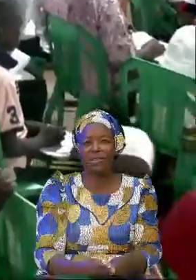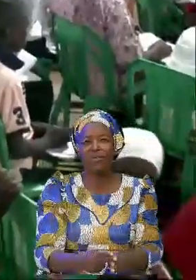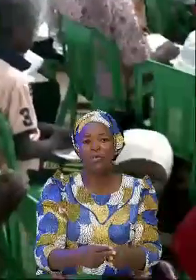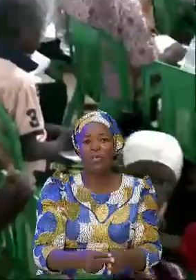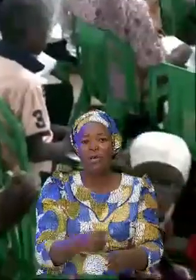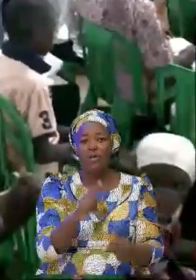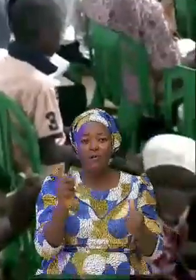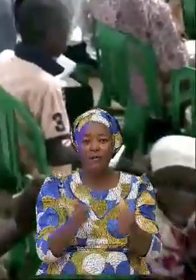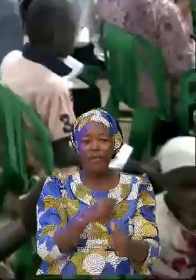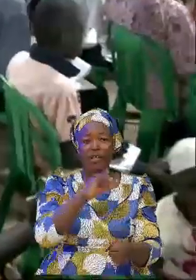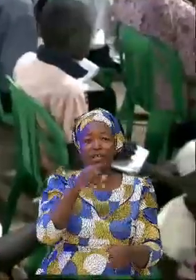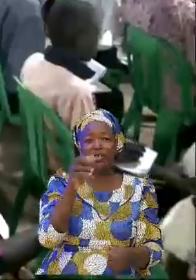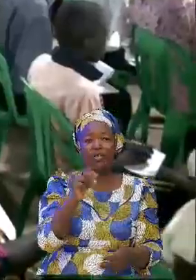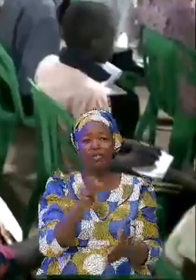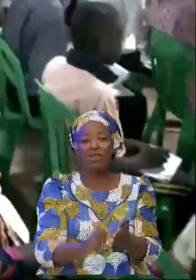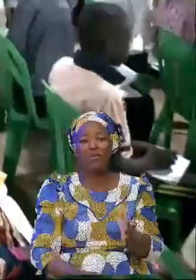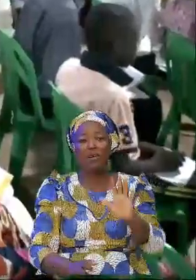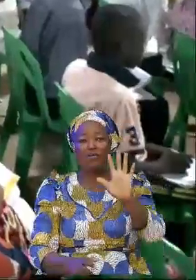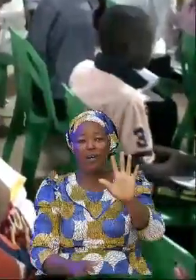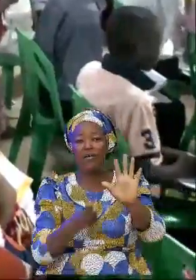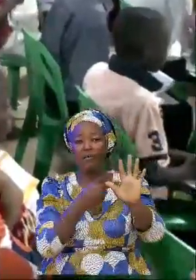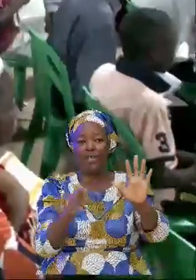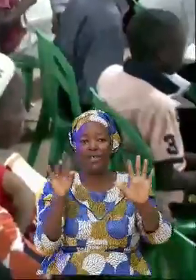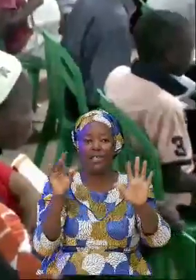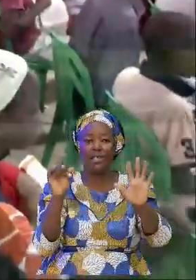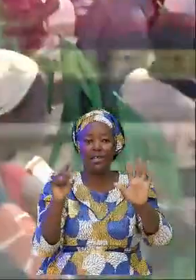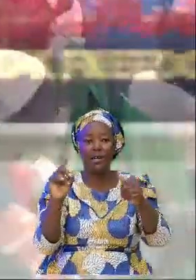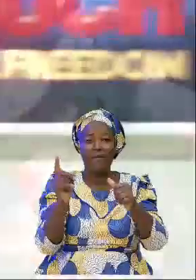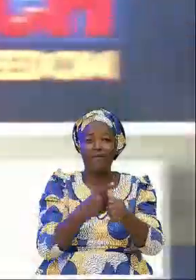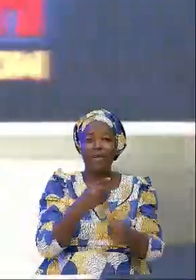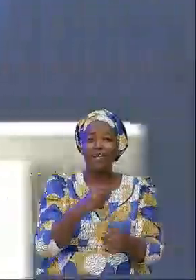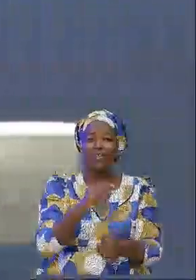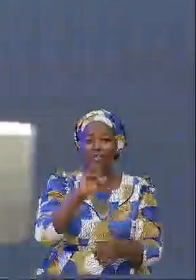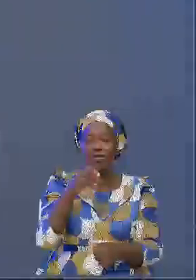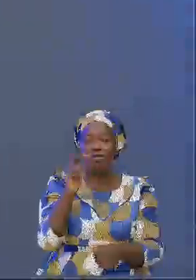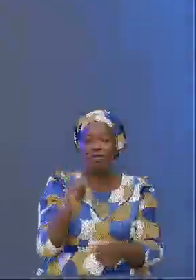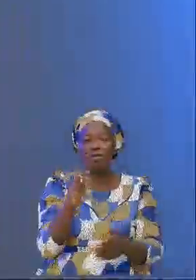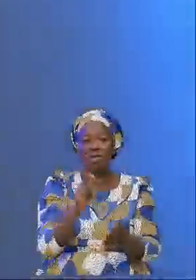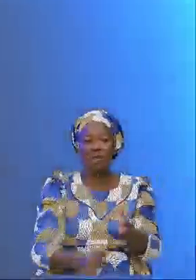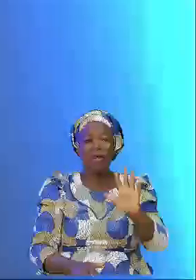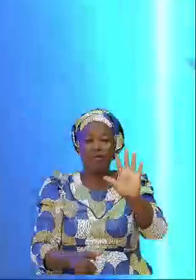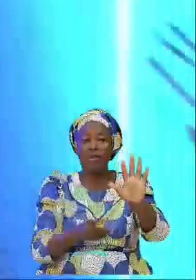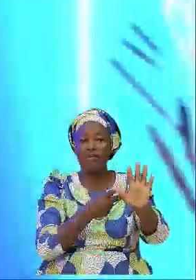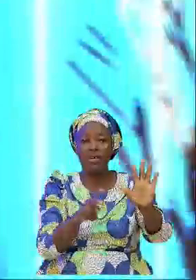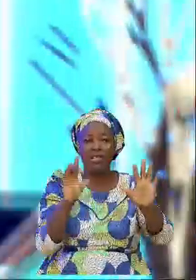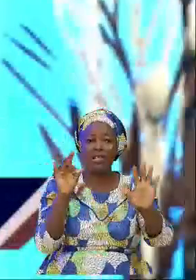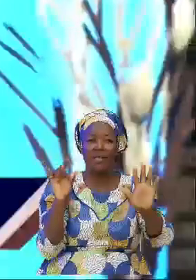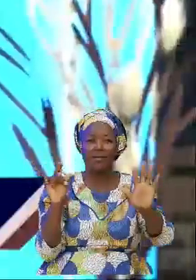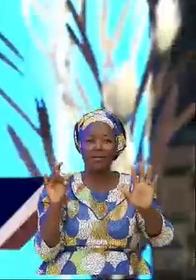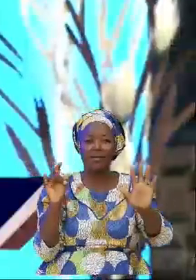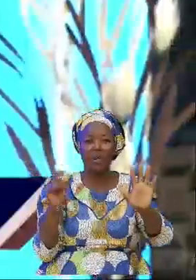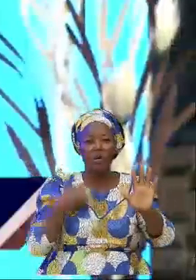the victory. Look at this, look at this. In 1 John chapter 5, verse 18.